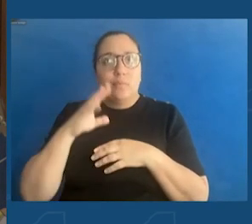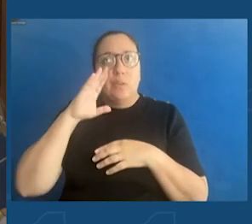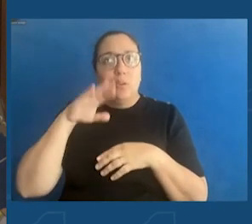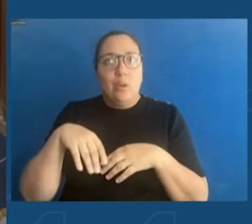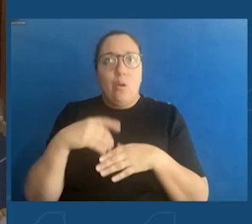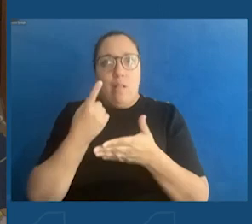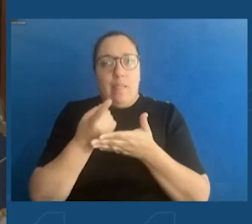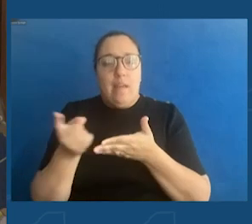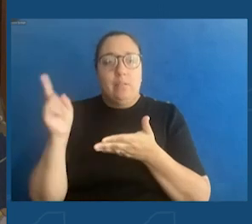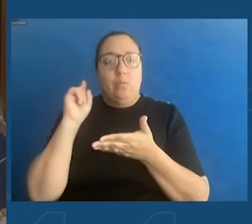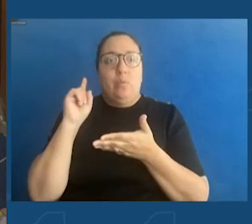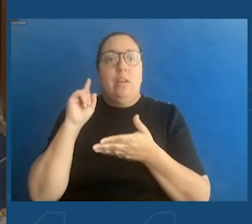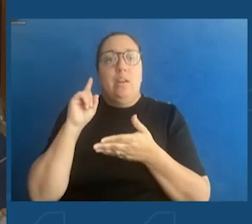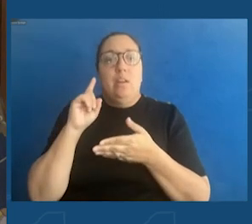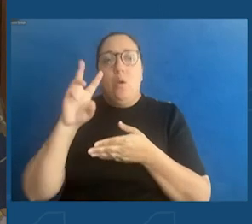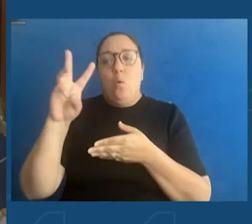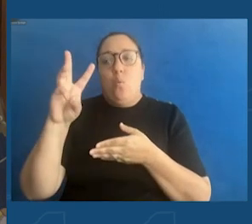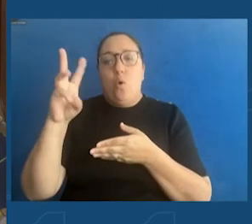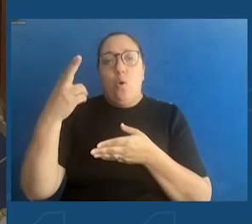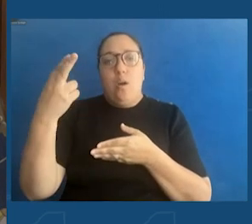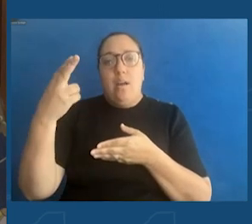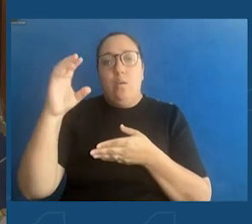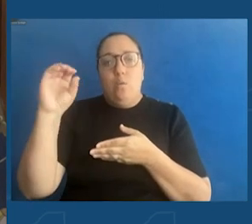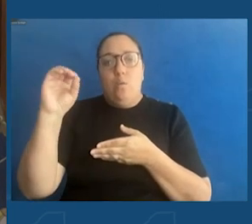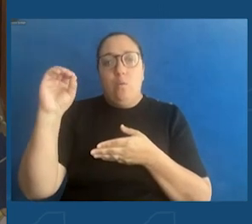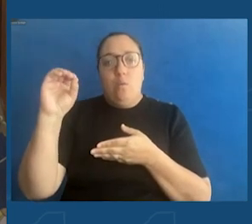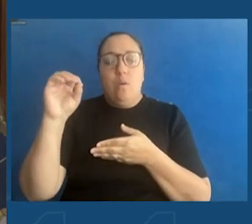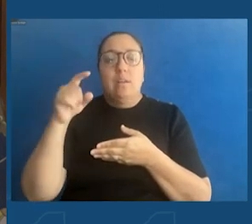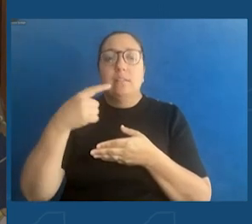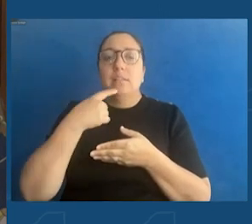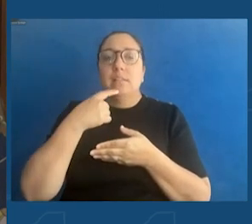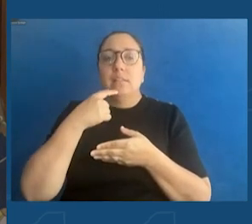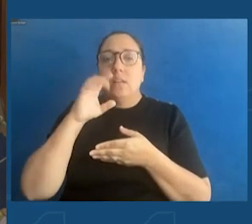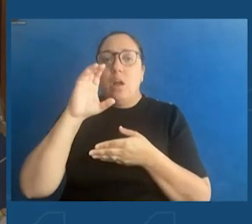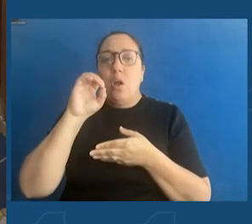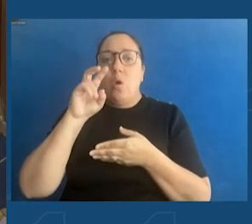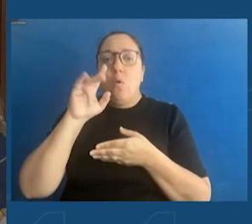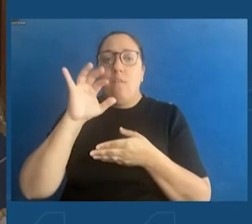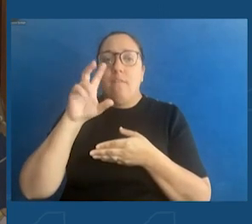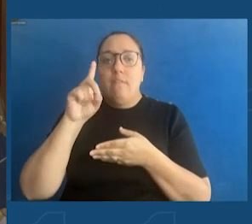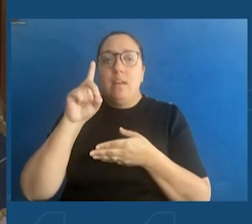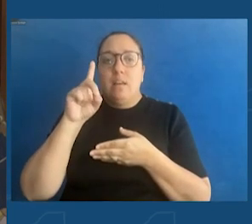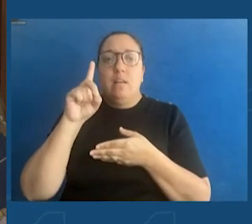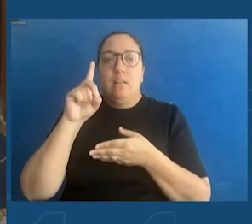the World Health Organization declared the COVID health emergency to be over.